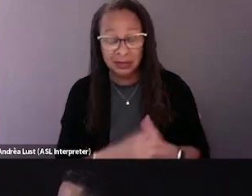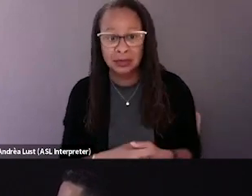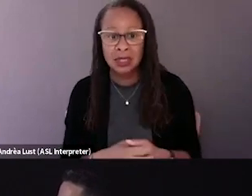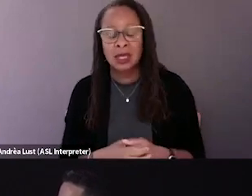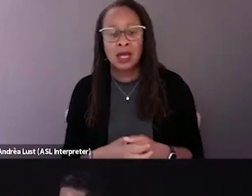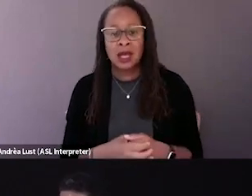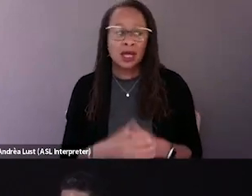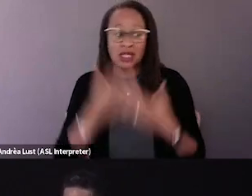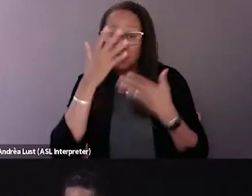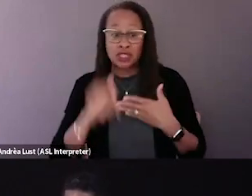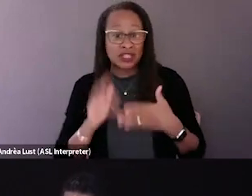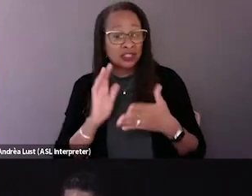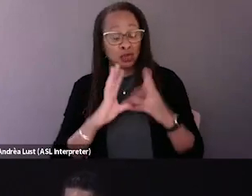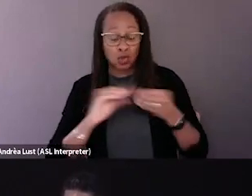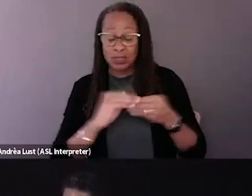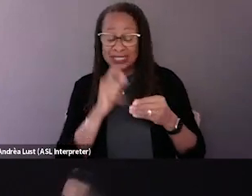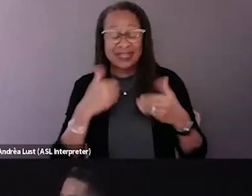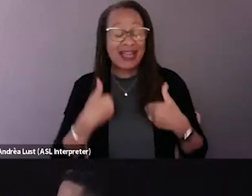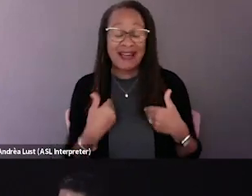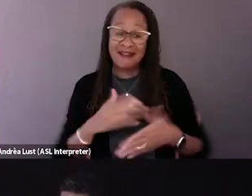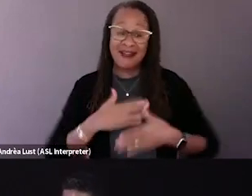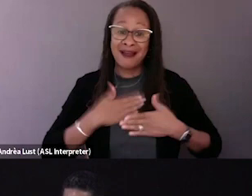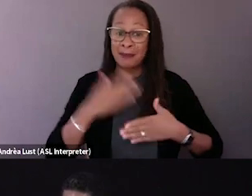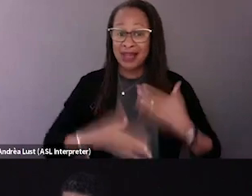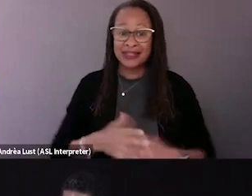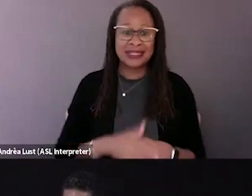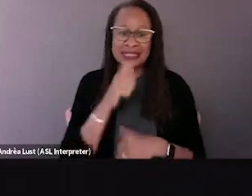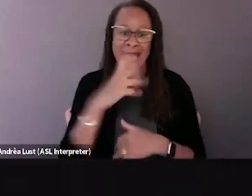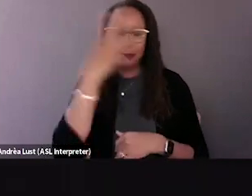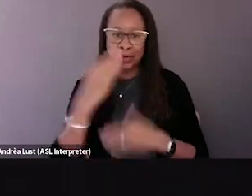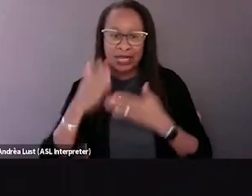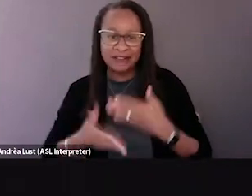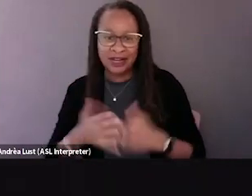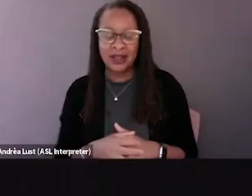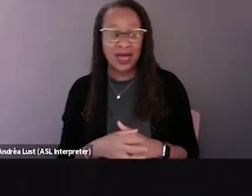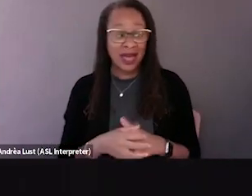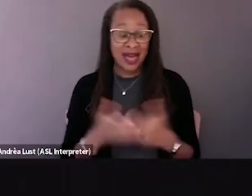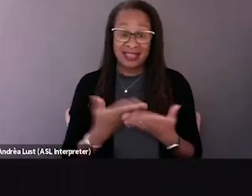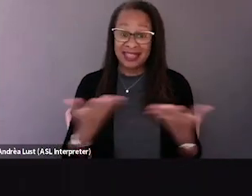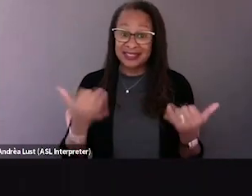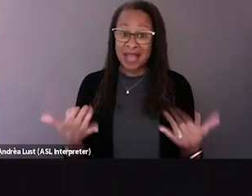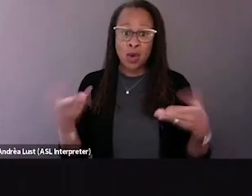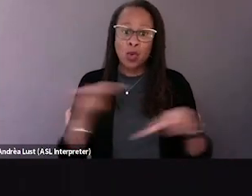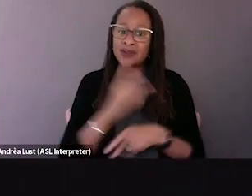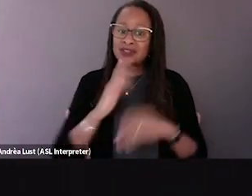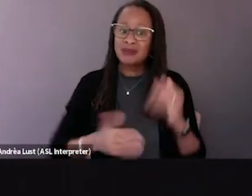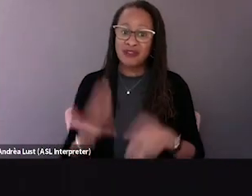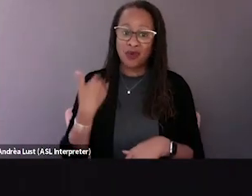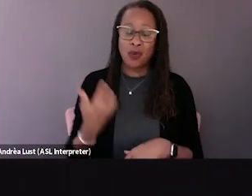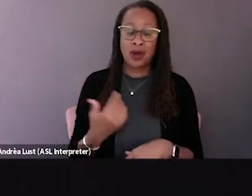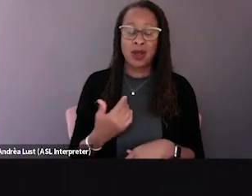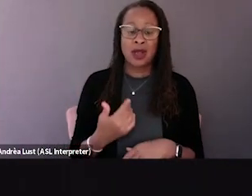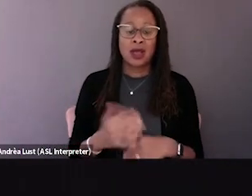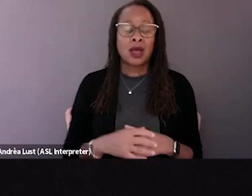doesn't have a happy ending. There's not a pretty little bow on the end of it. Things are worse now than ever. This past year, another